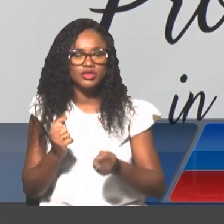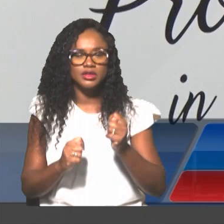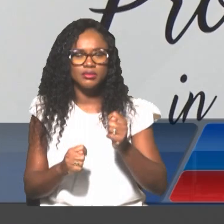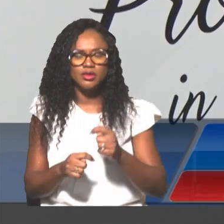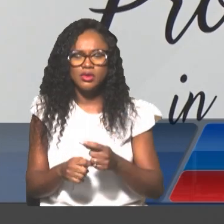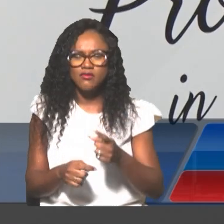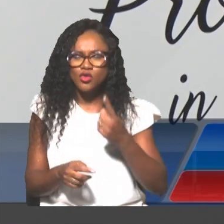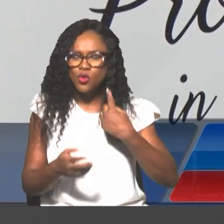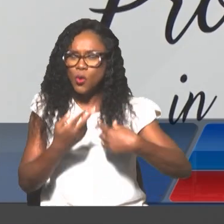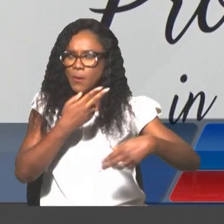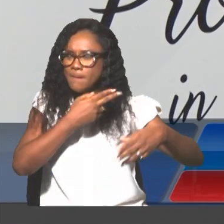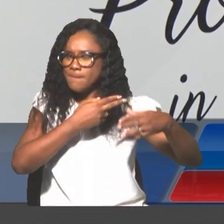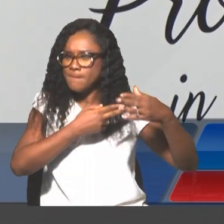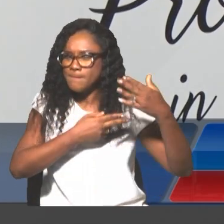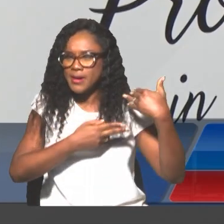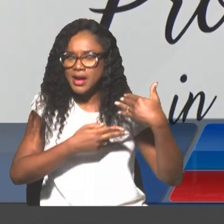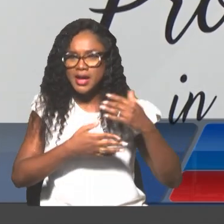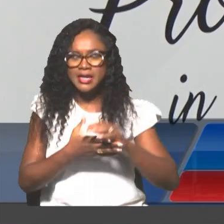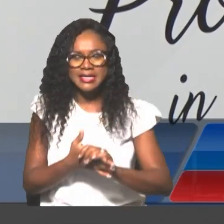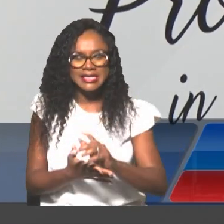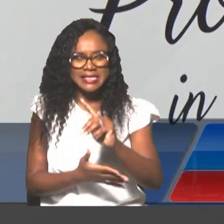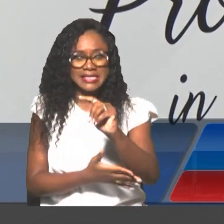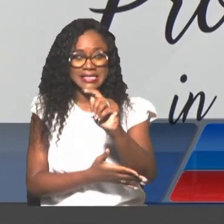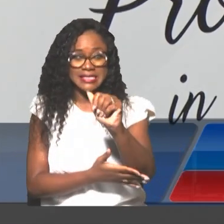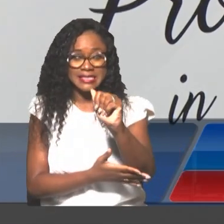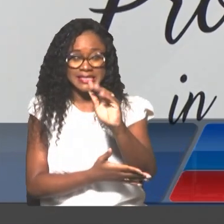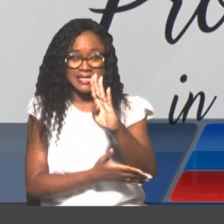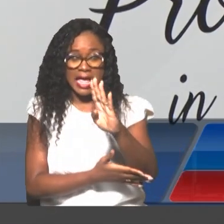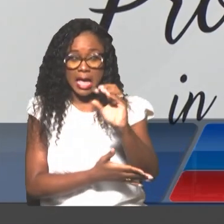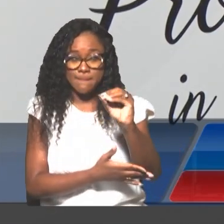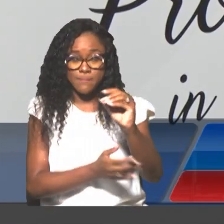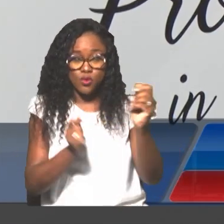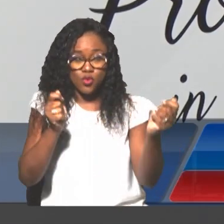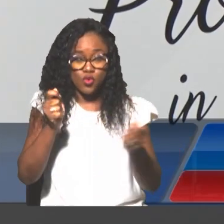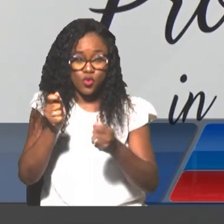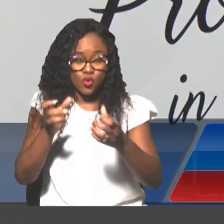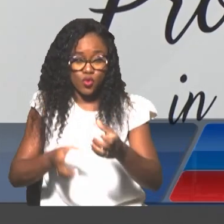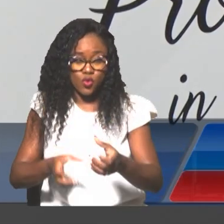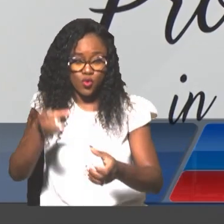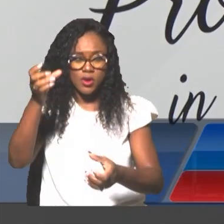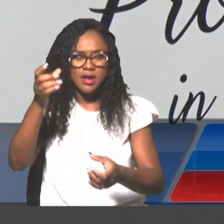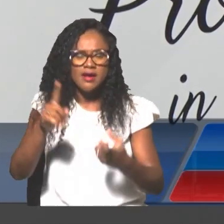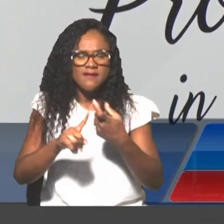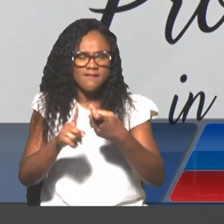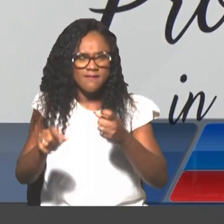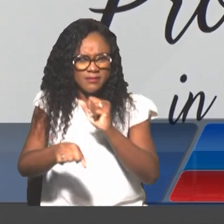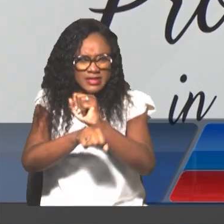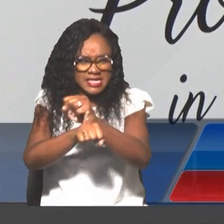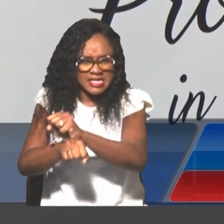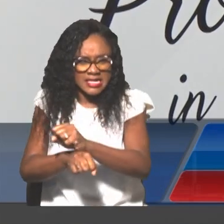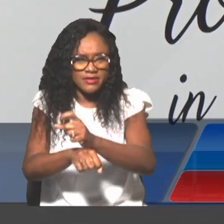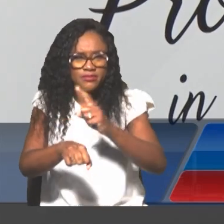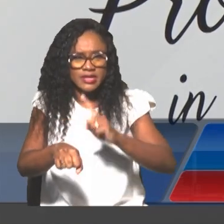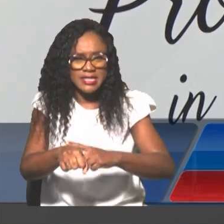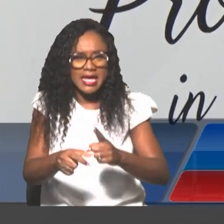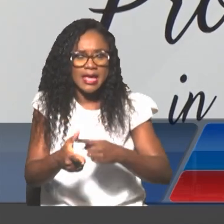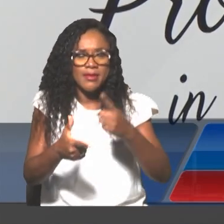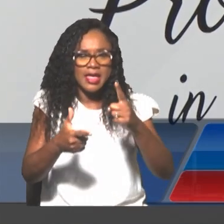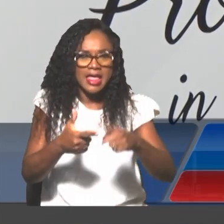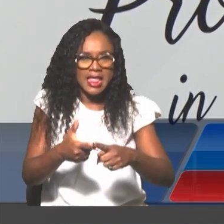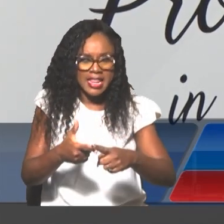back the legacy from the tambu bamboo days, which would have originated from slavery time and then evolved into the biscuit